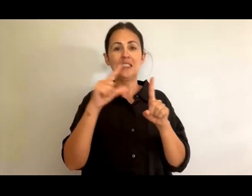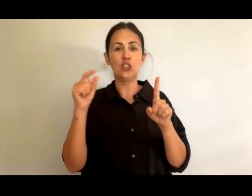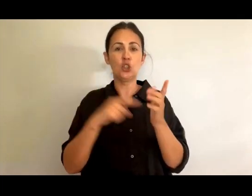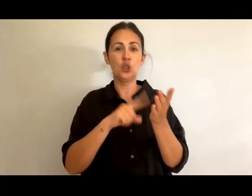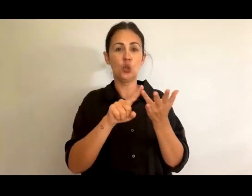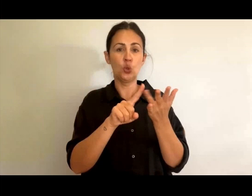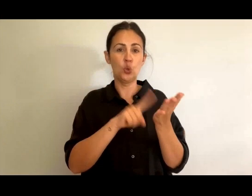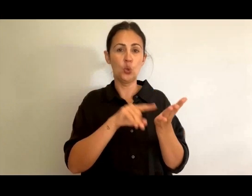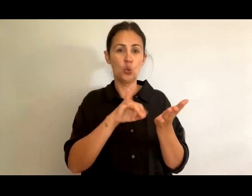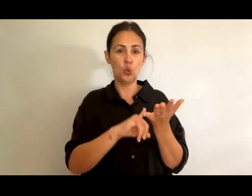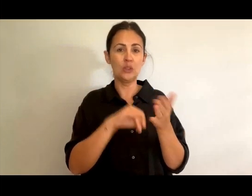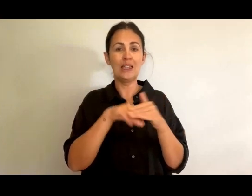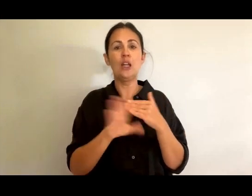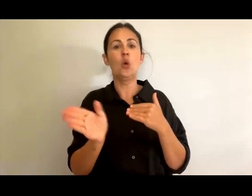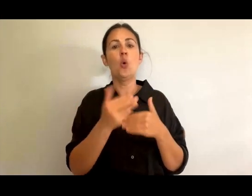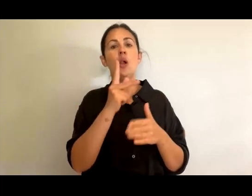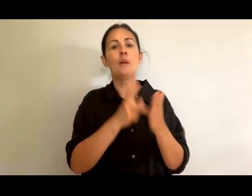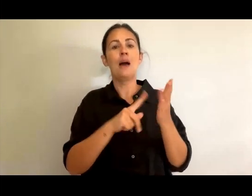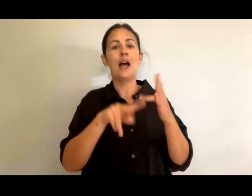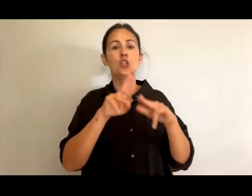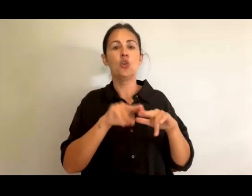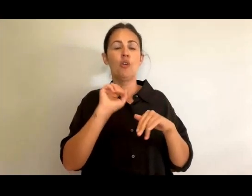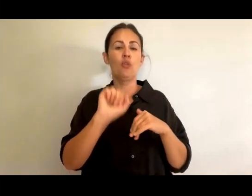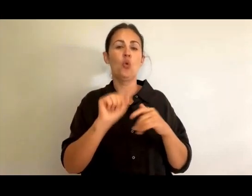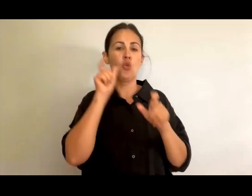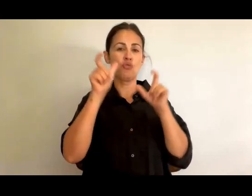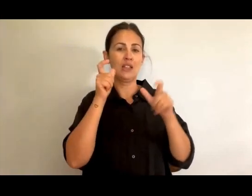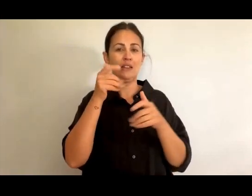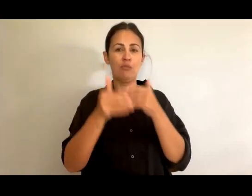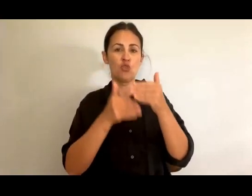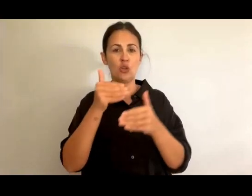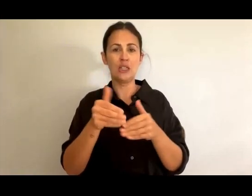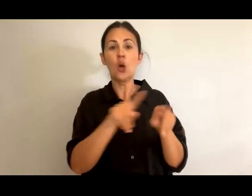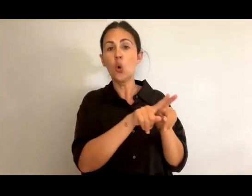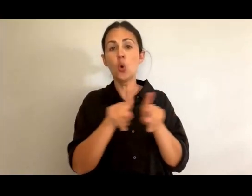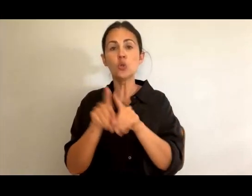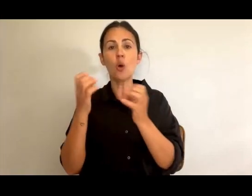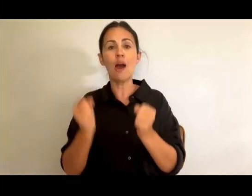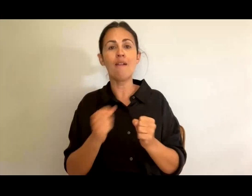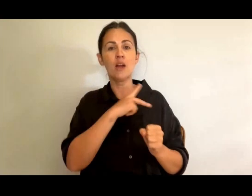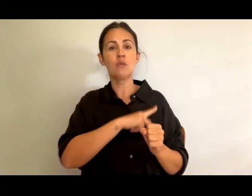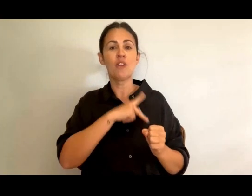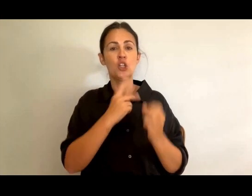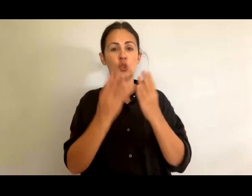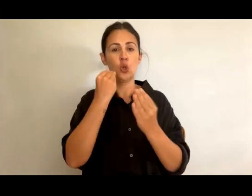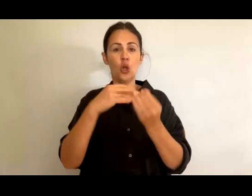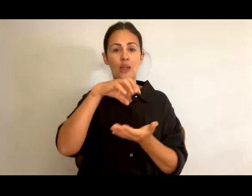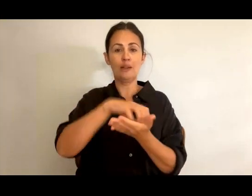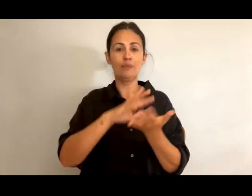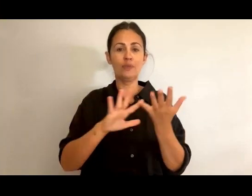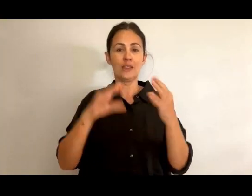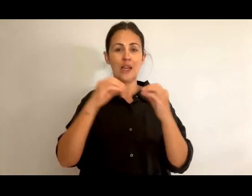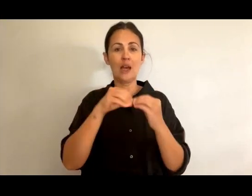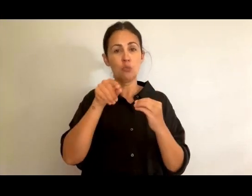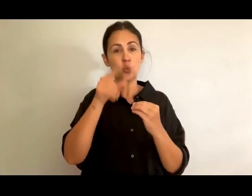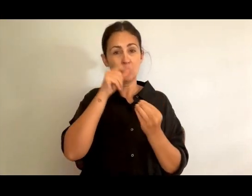process. There's also a professional learning hub where you can download little courses and modules that unpack various